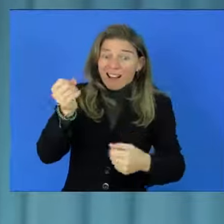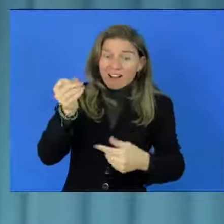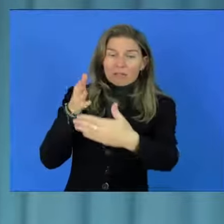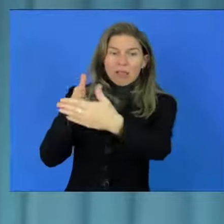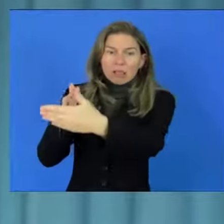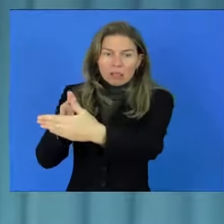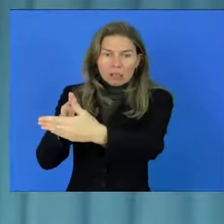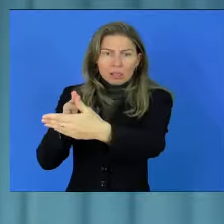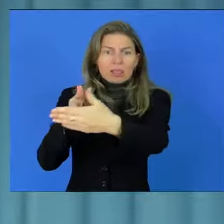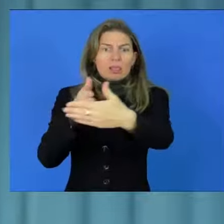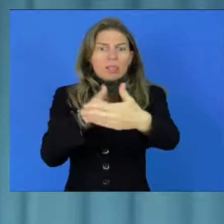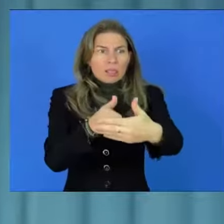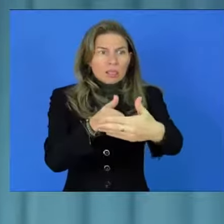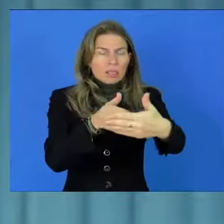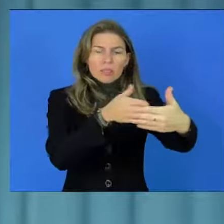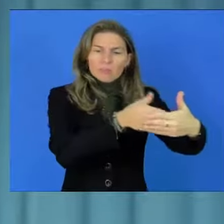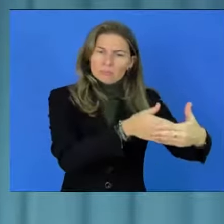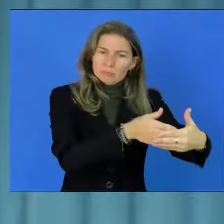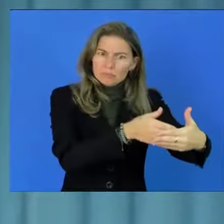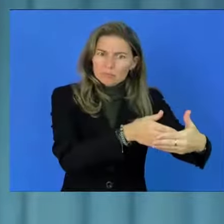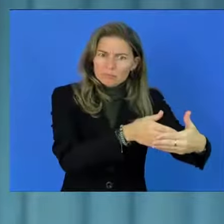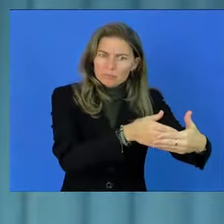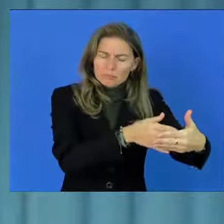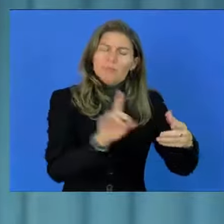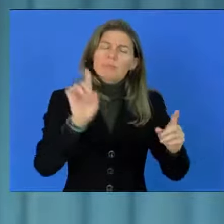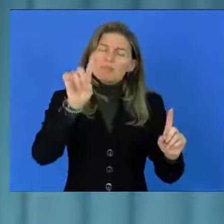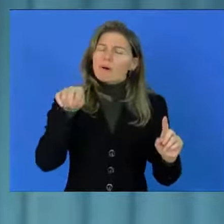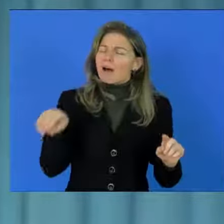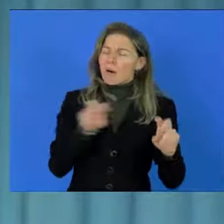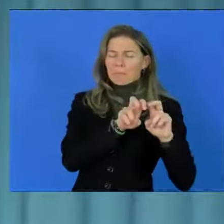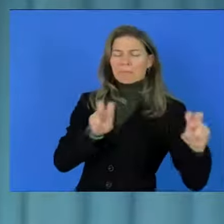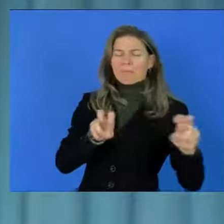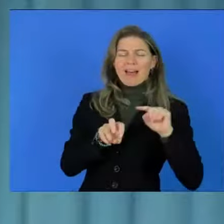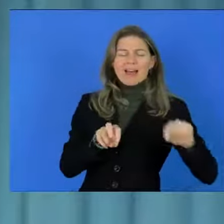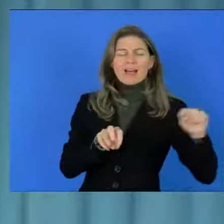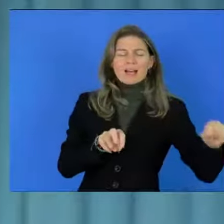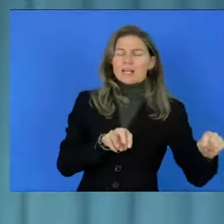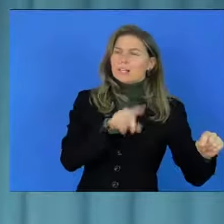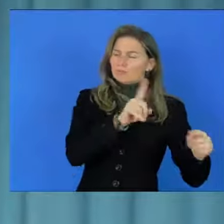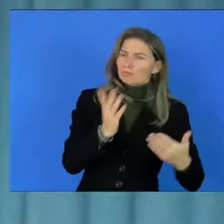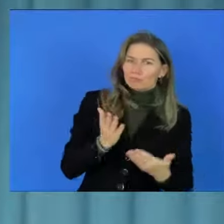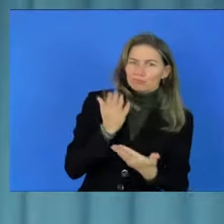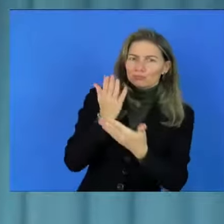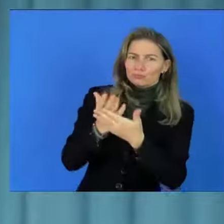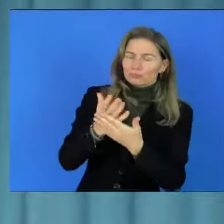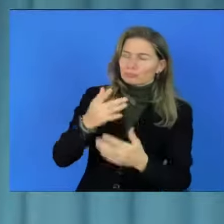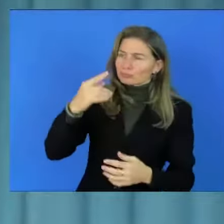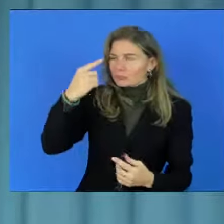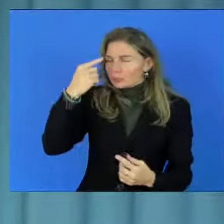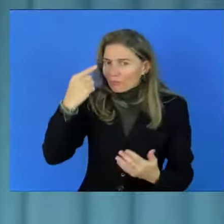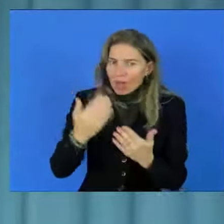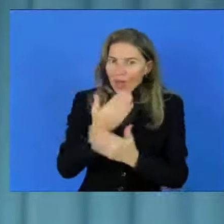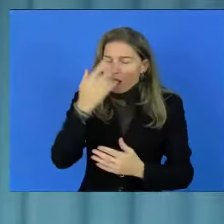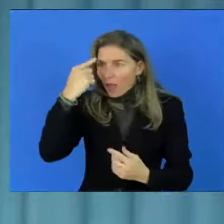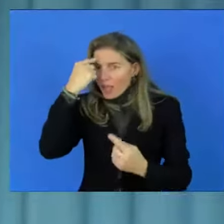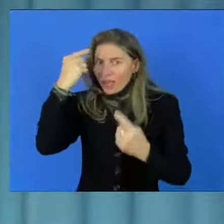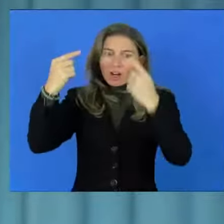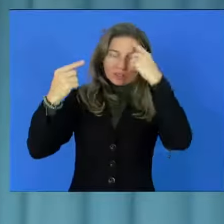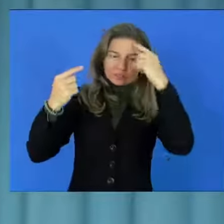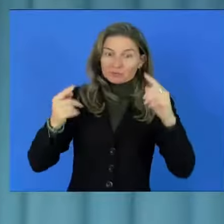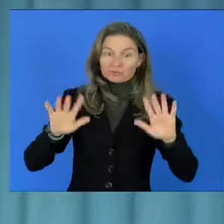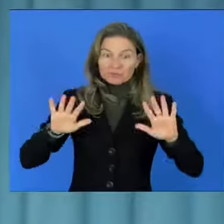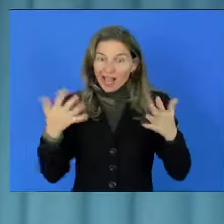innovative solutions on how we can make a better sense of the world around us so that there are